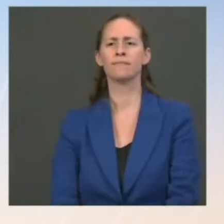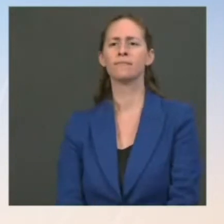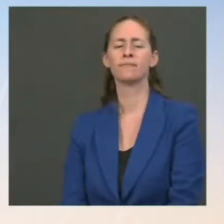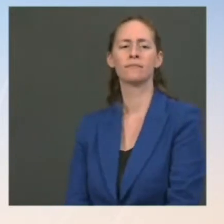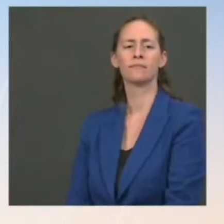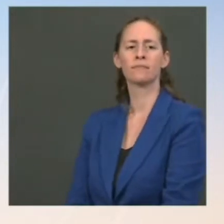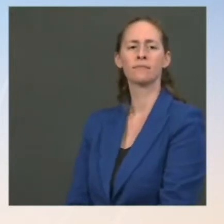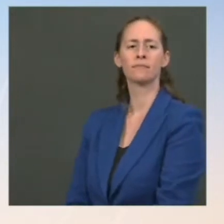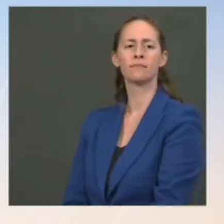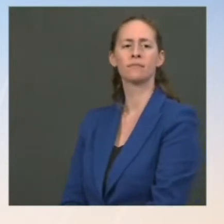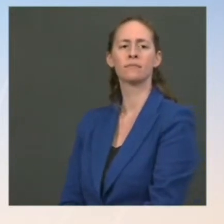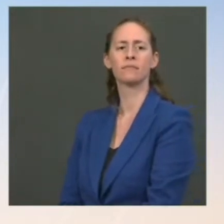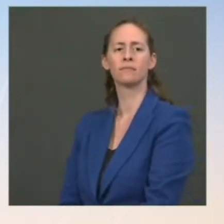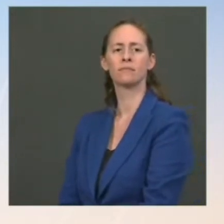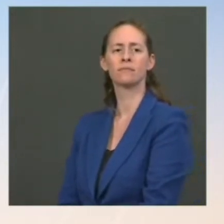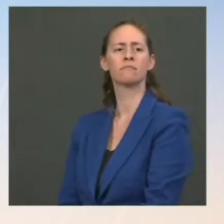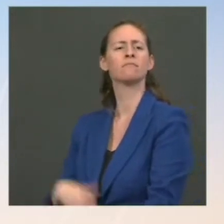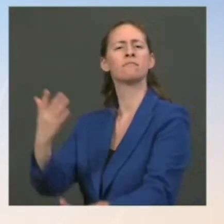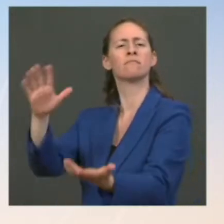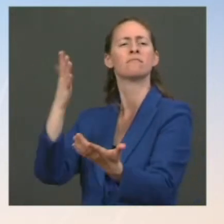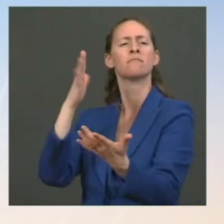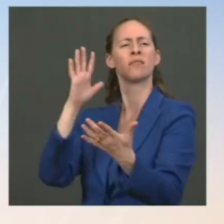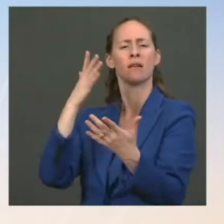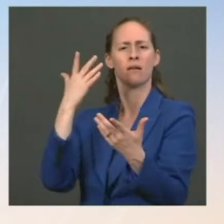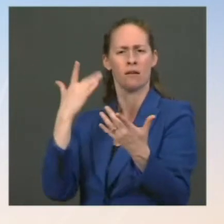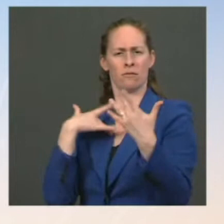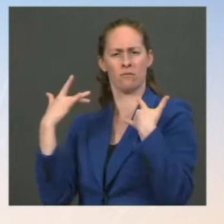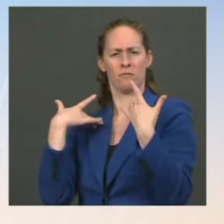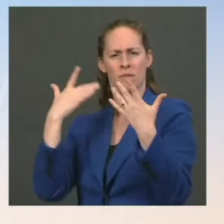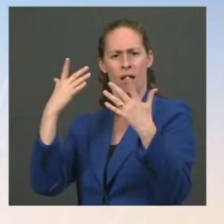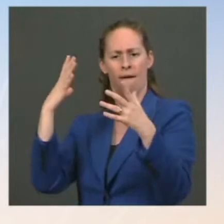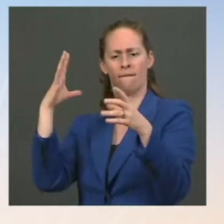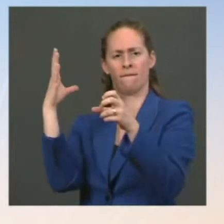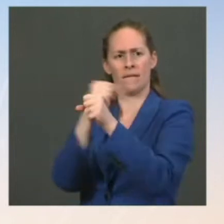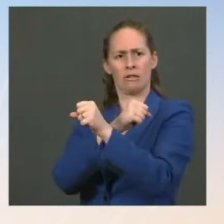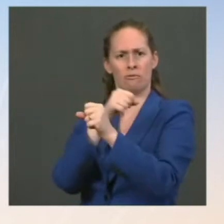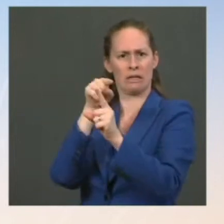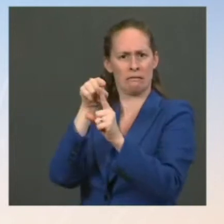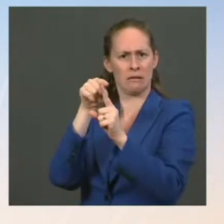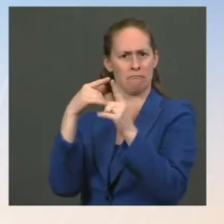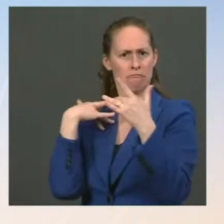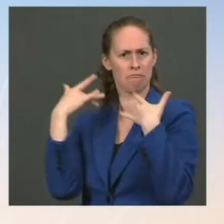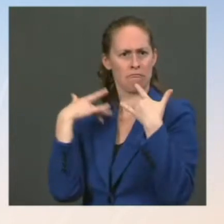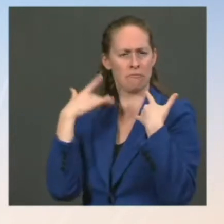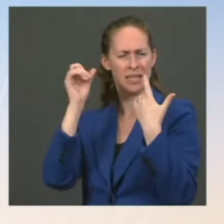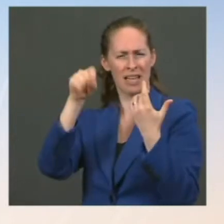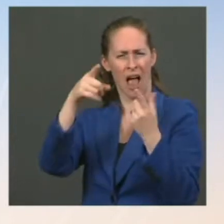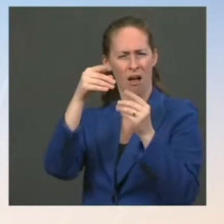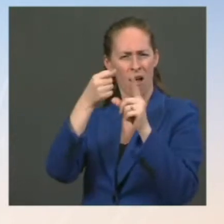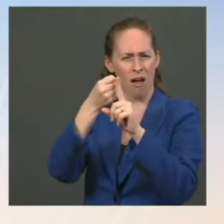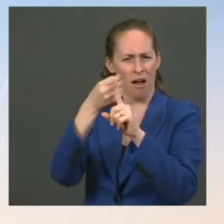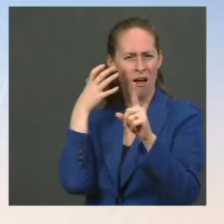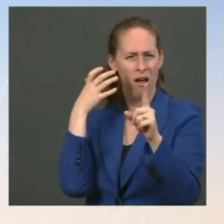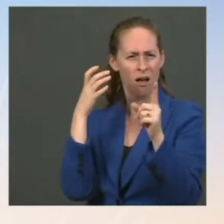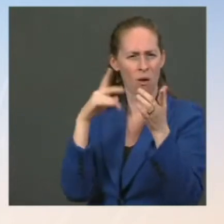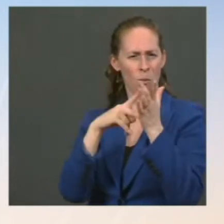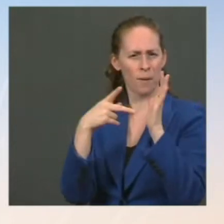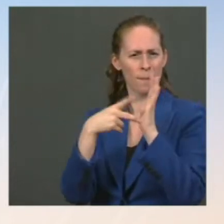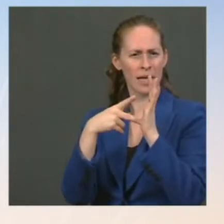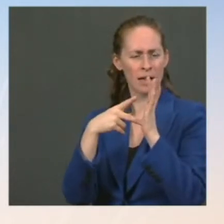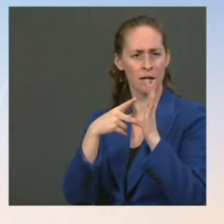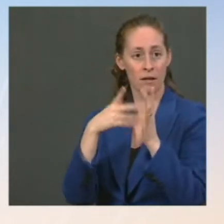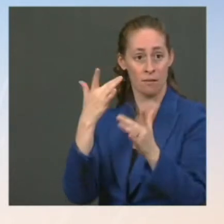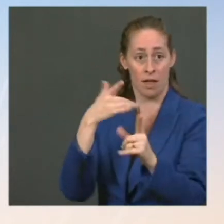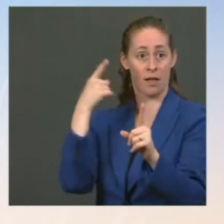victory is at stake, could you just explain a little bit more what you mean by that? I just want to make sure that the context is clear when the president said victory is at stake, what